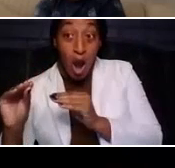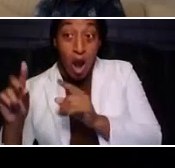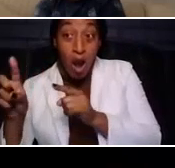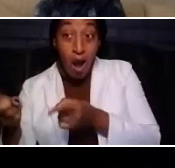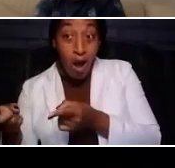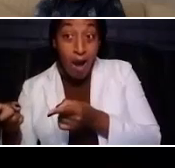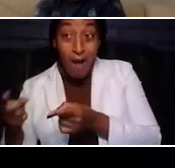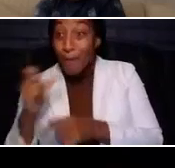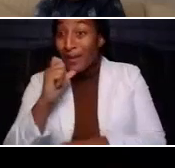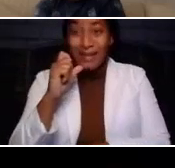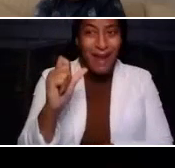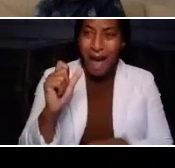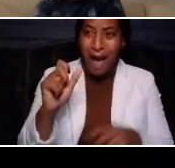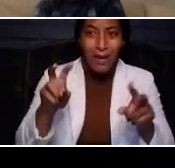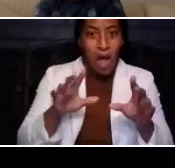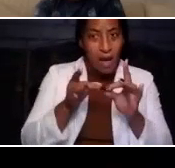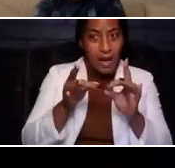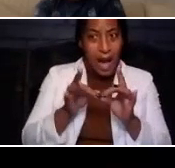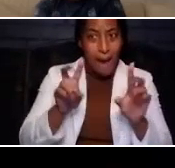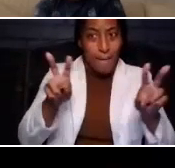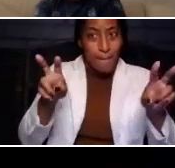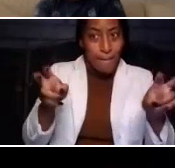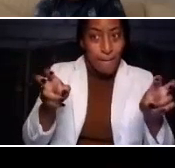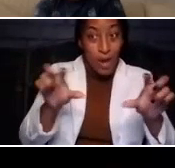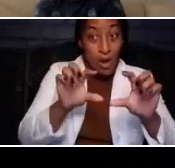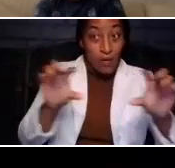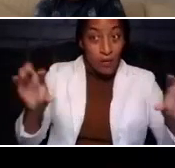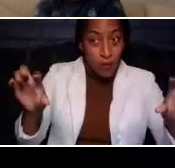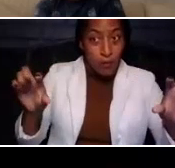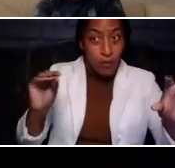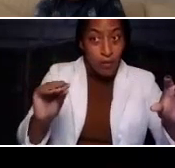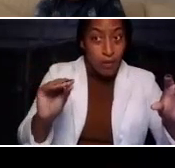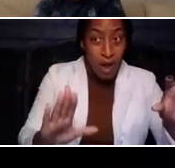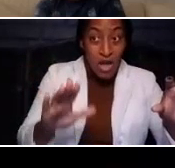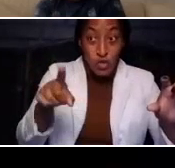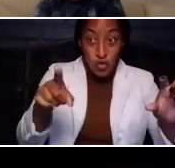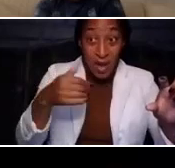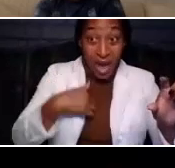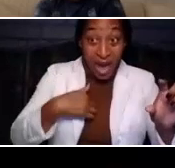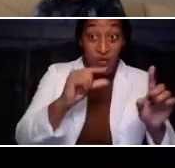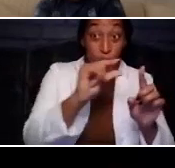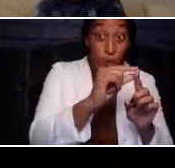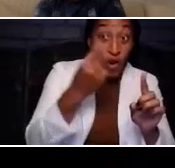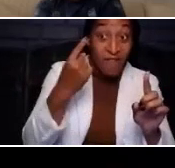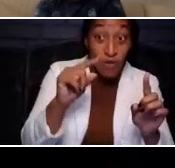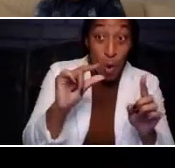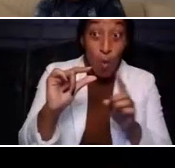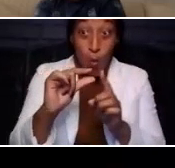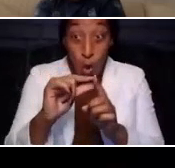That's plagiarism. So if you copy word for word, make sure that you put it in